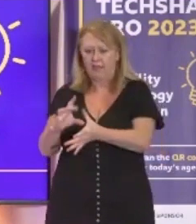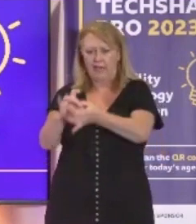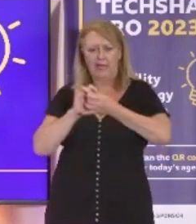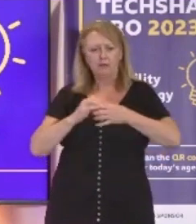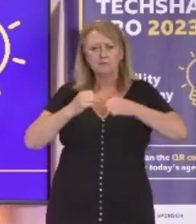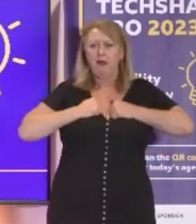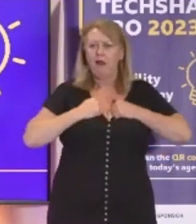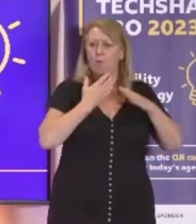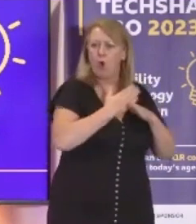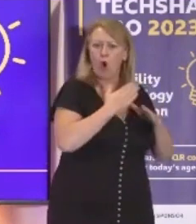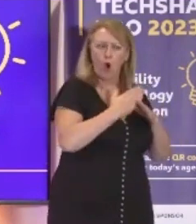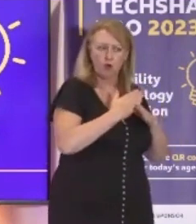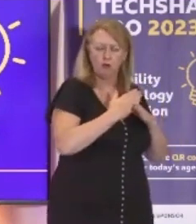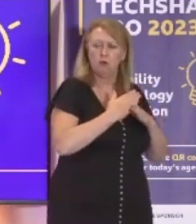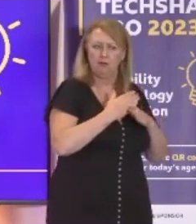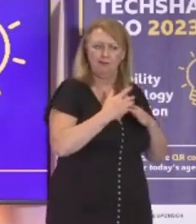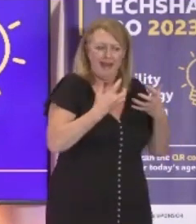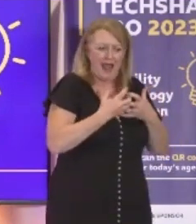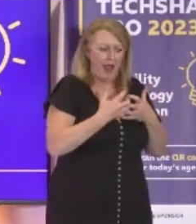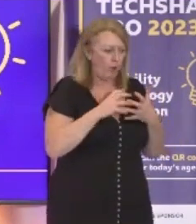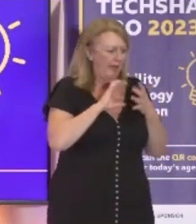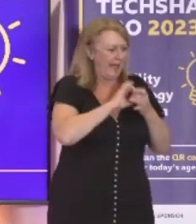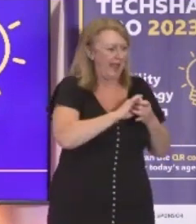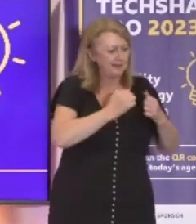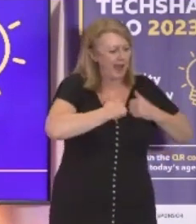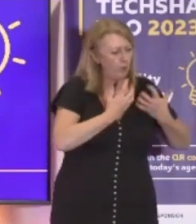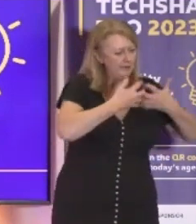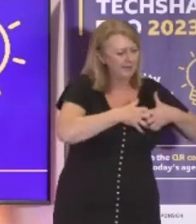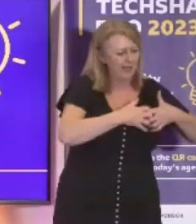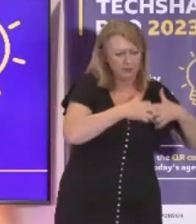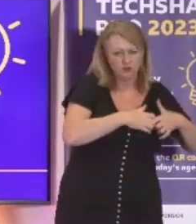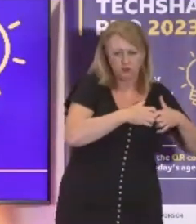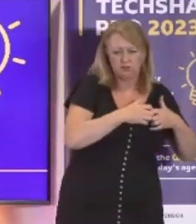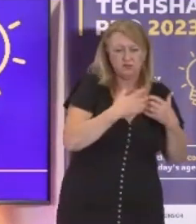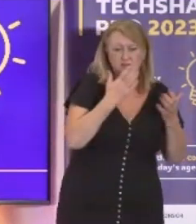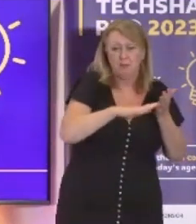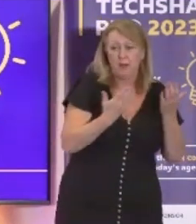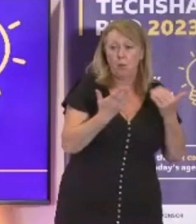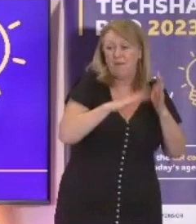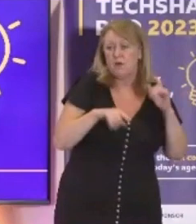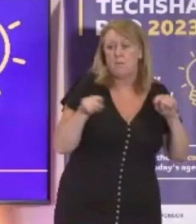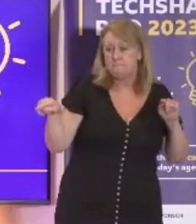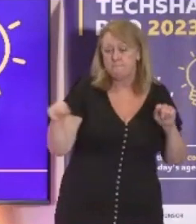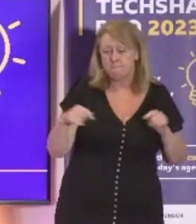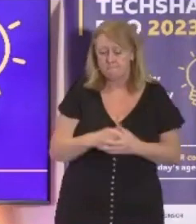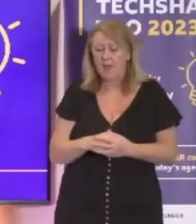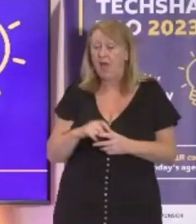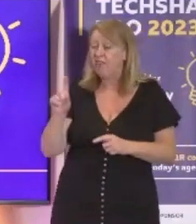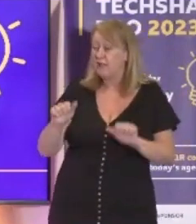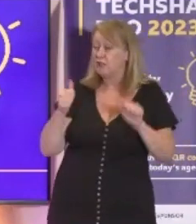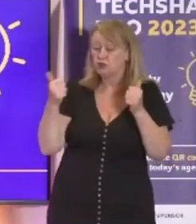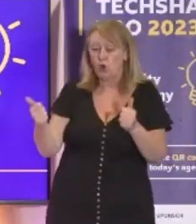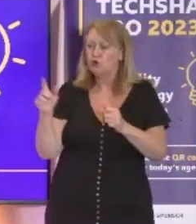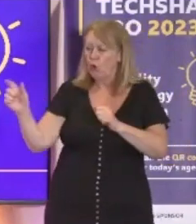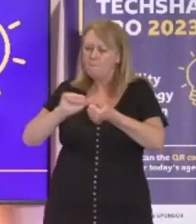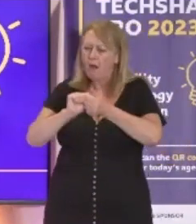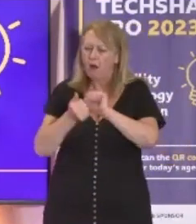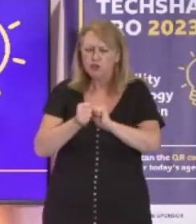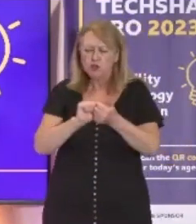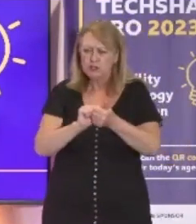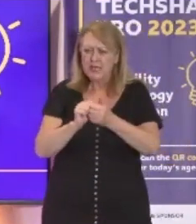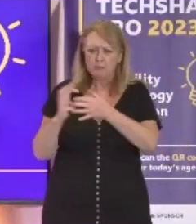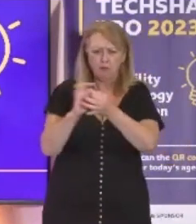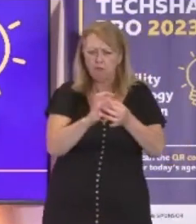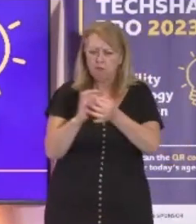their own work and see how that connects with the technology and the people, whichever angle they're coming from. No, I think it's really cool. And the partnership approach that you have